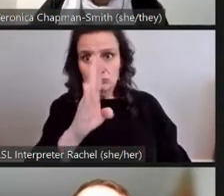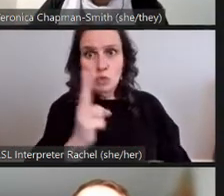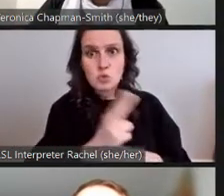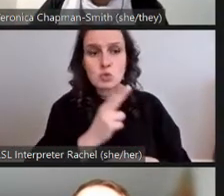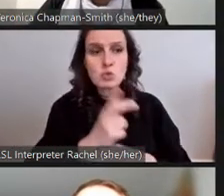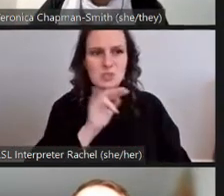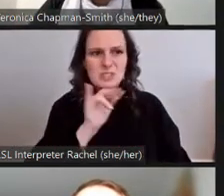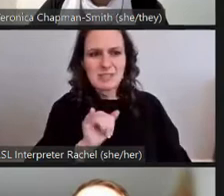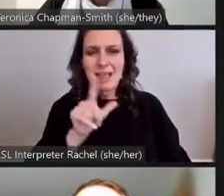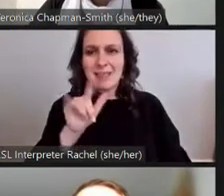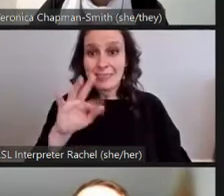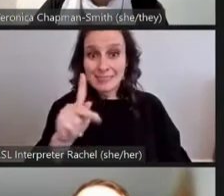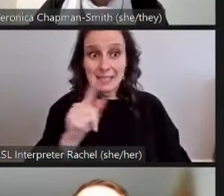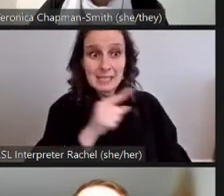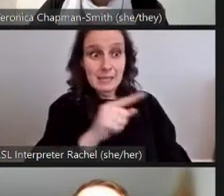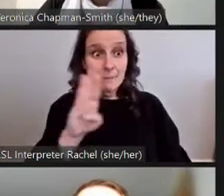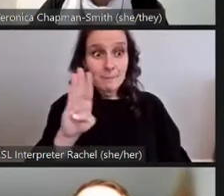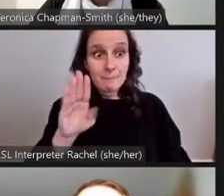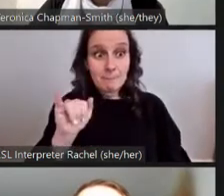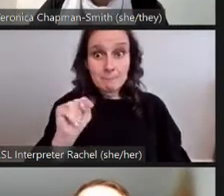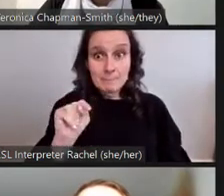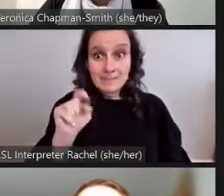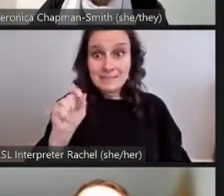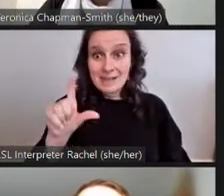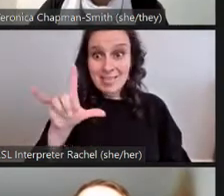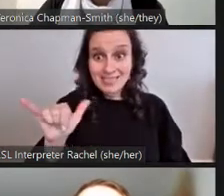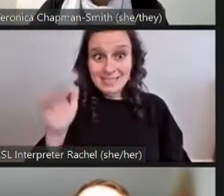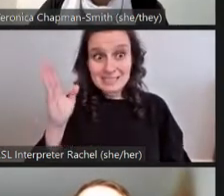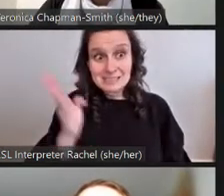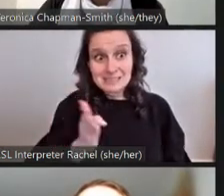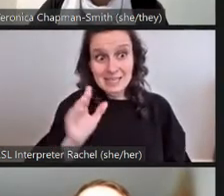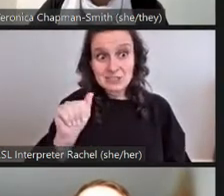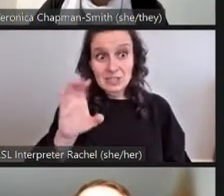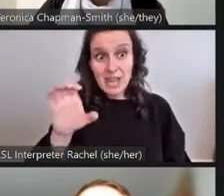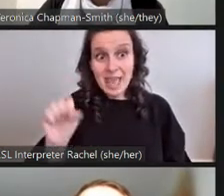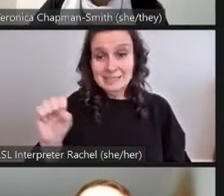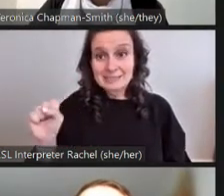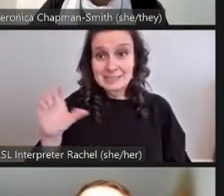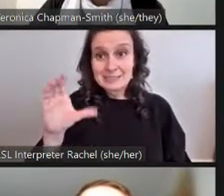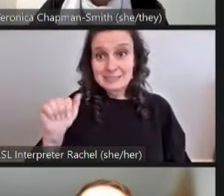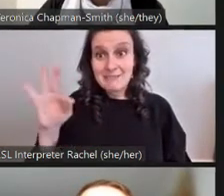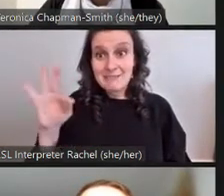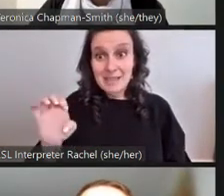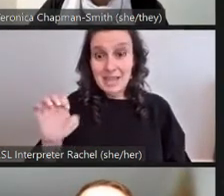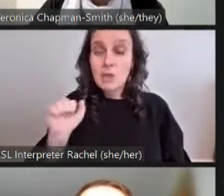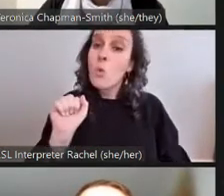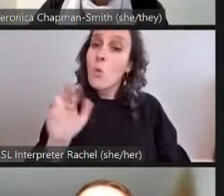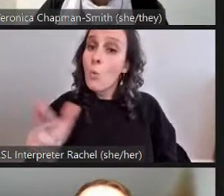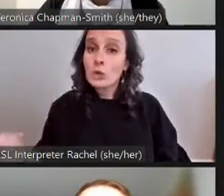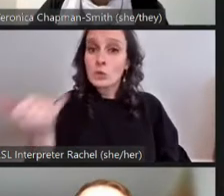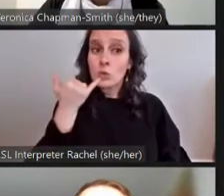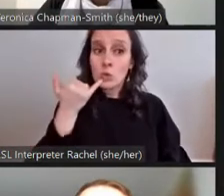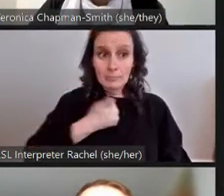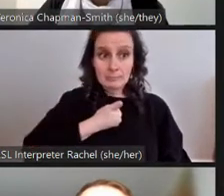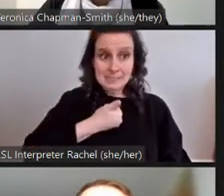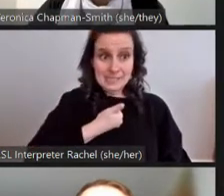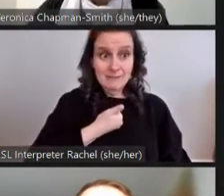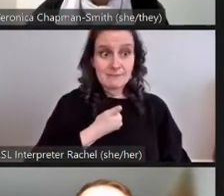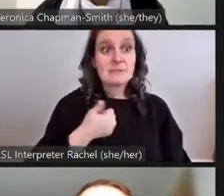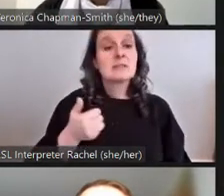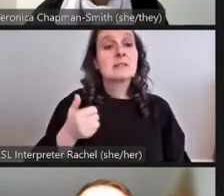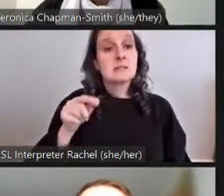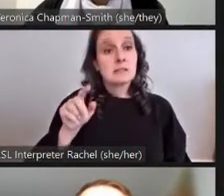hyperlink bit.ly/accesscafe. or you can call myself at